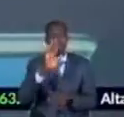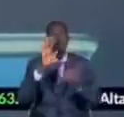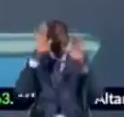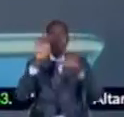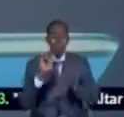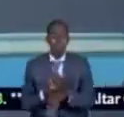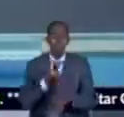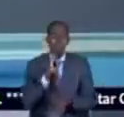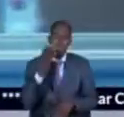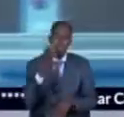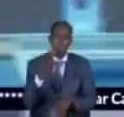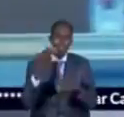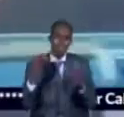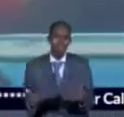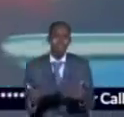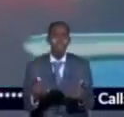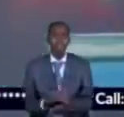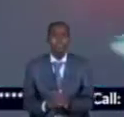now.